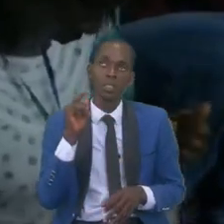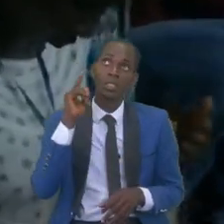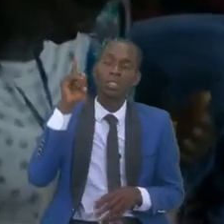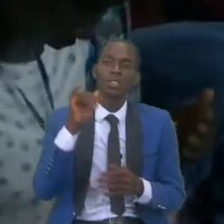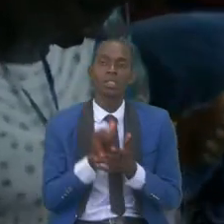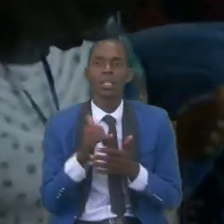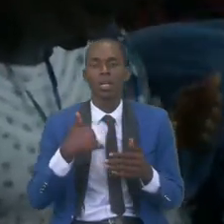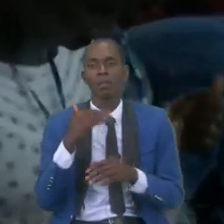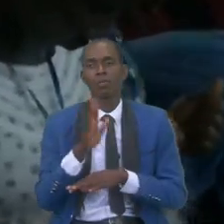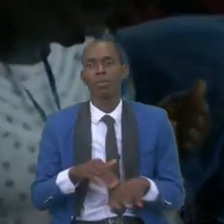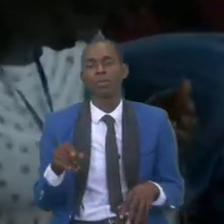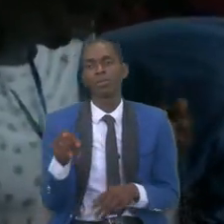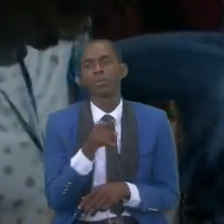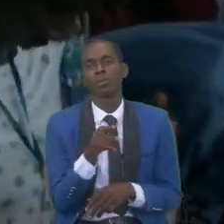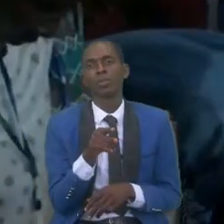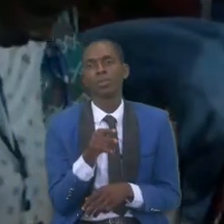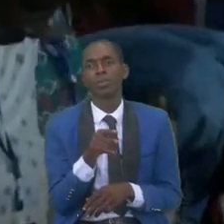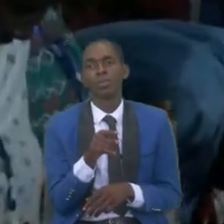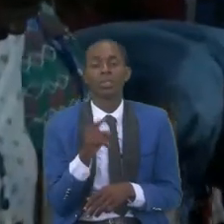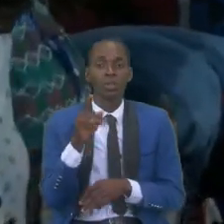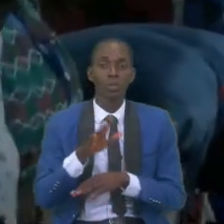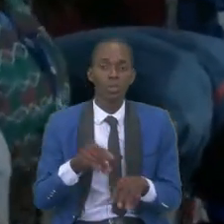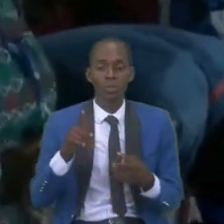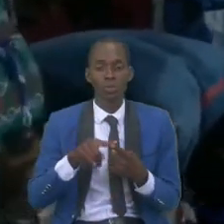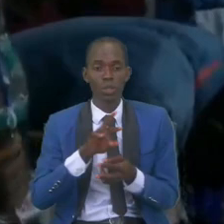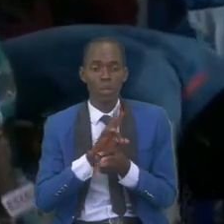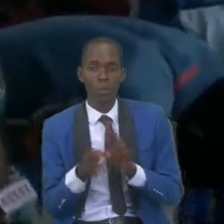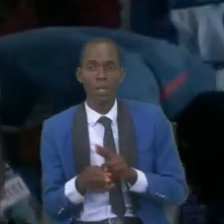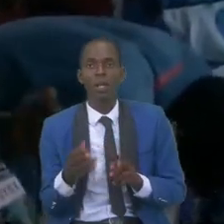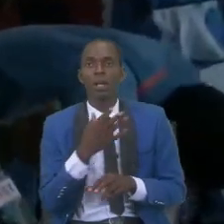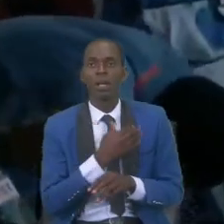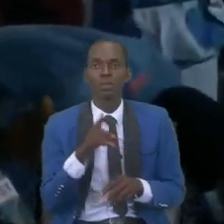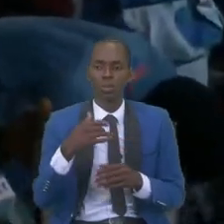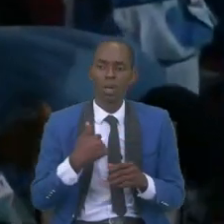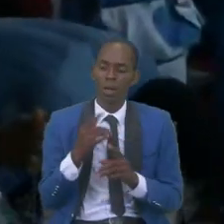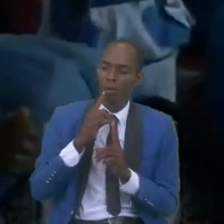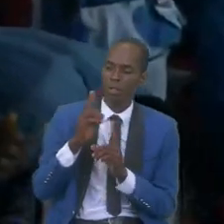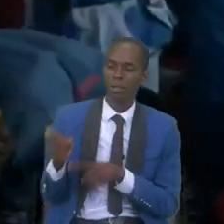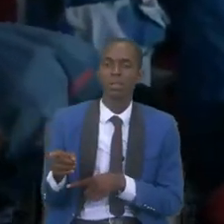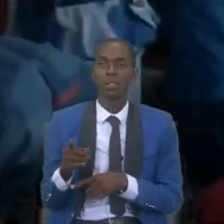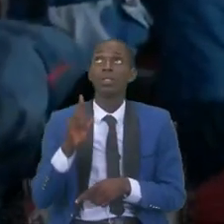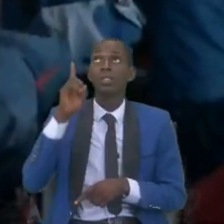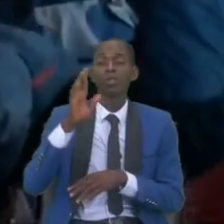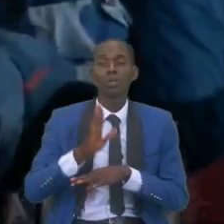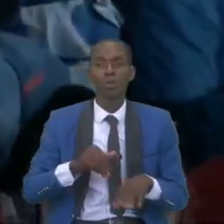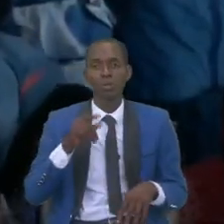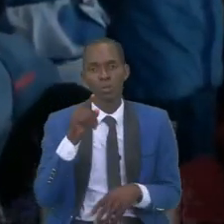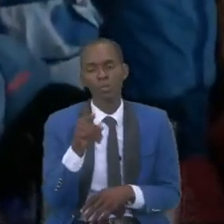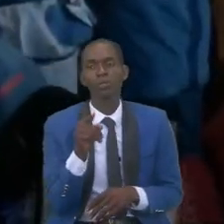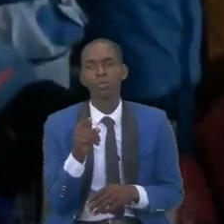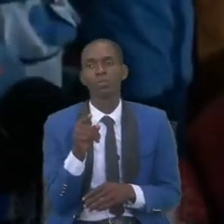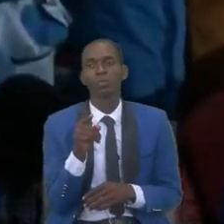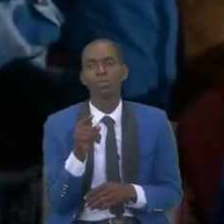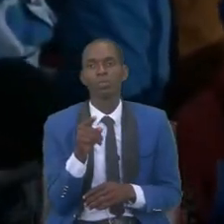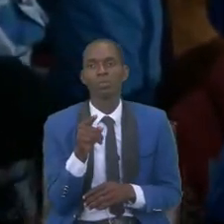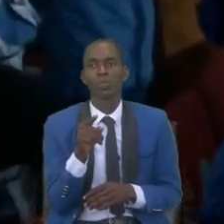you. He called you to repentance, and you have responded. He called you